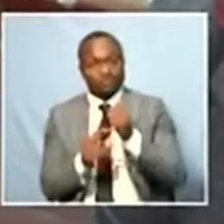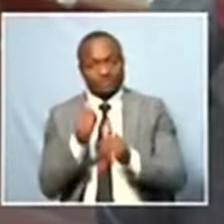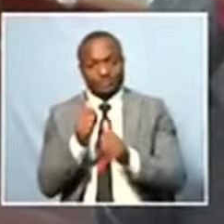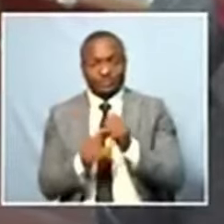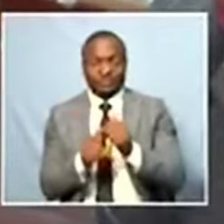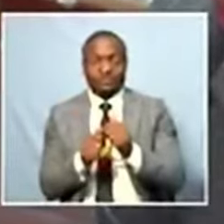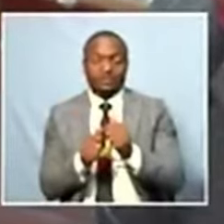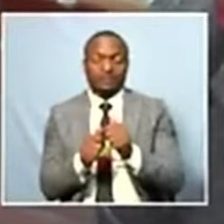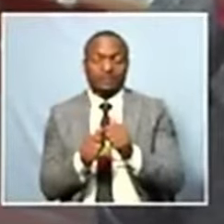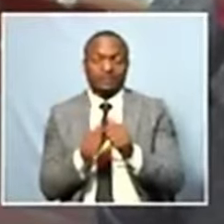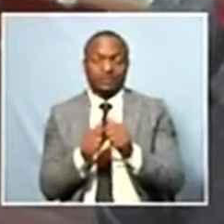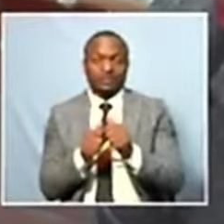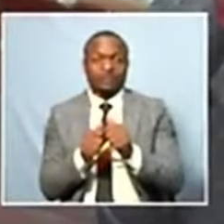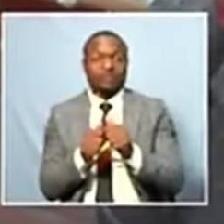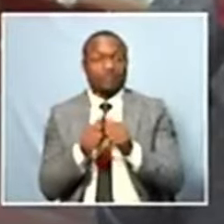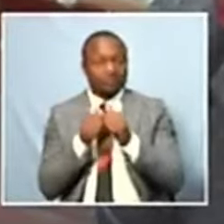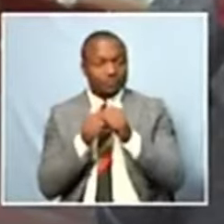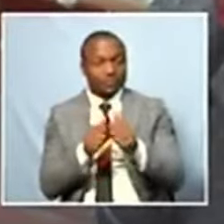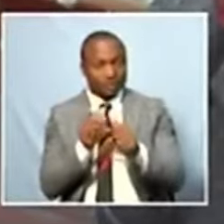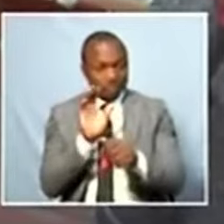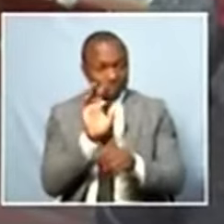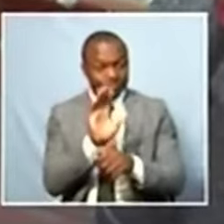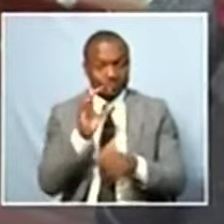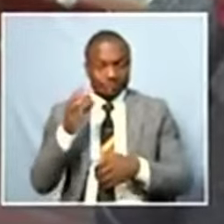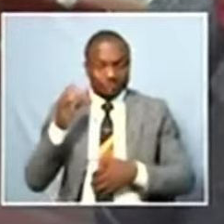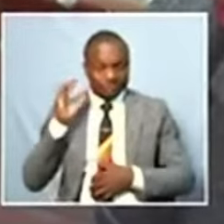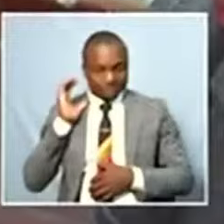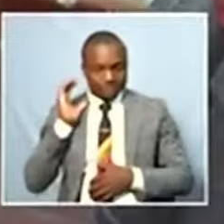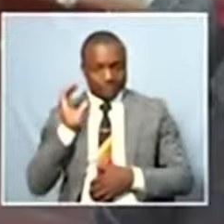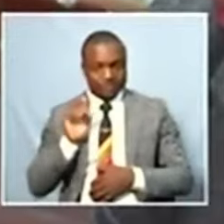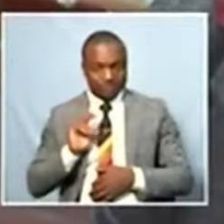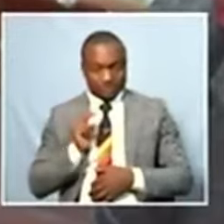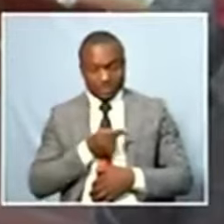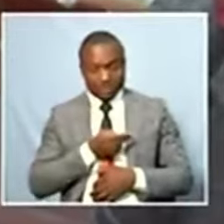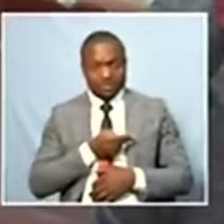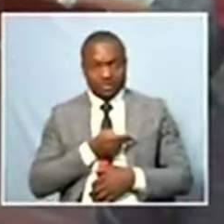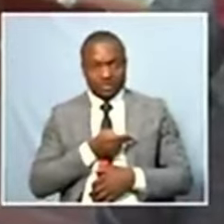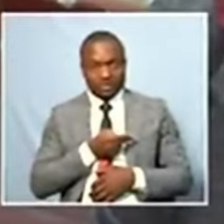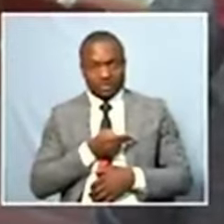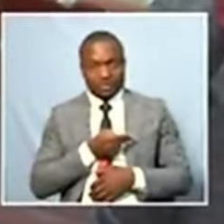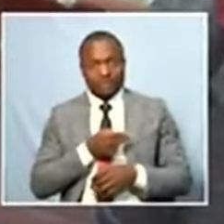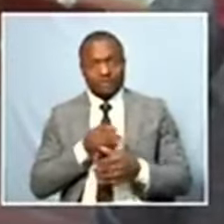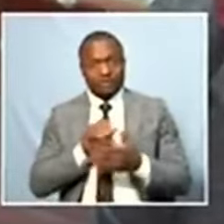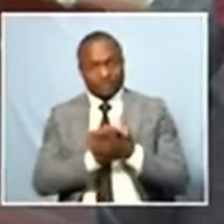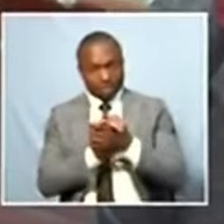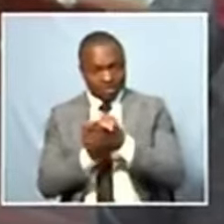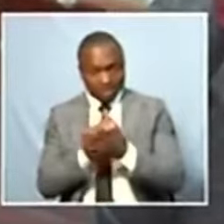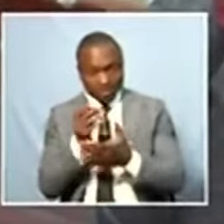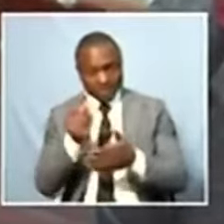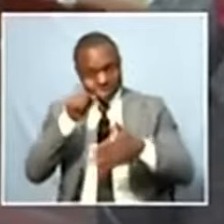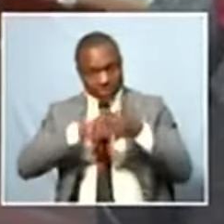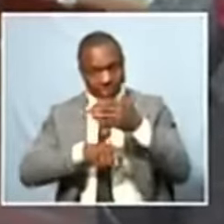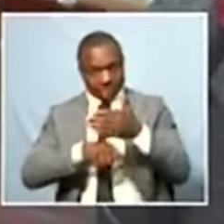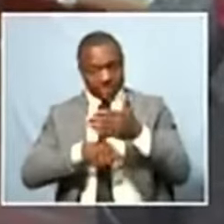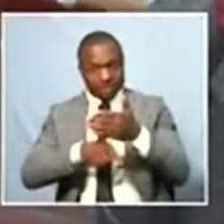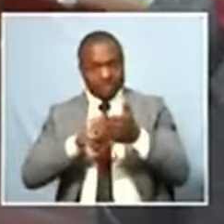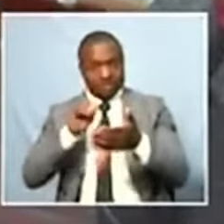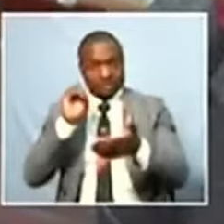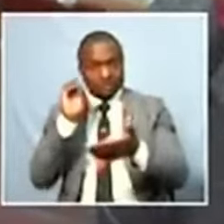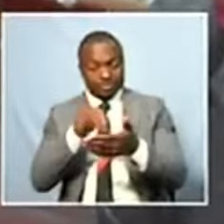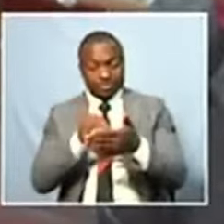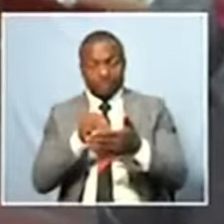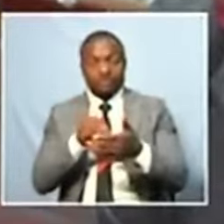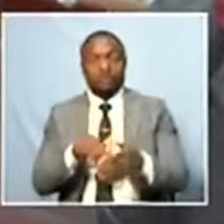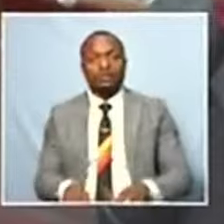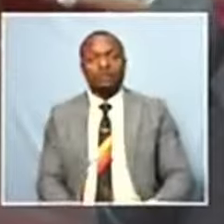to your capacity. Remember, for us, the corporate income tax, the structure is that we tax on net. We will